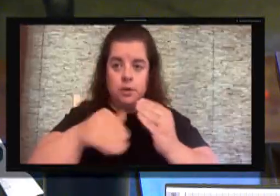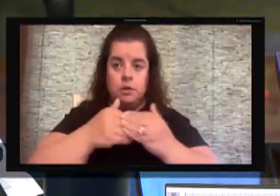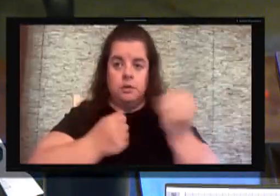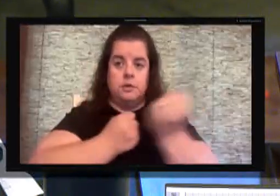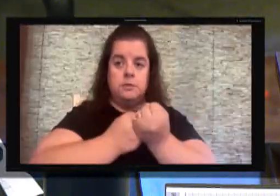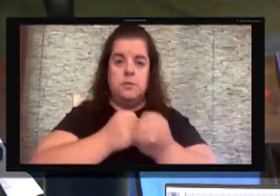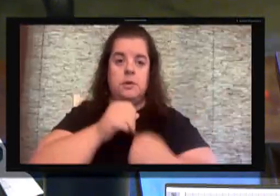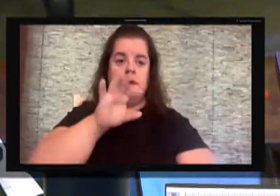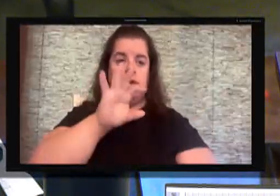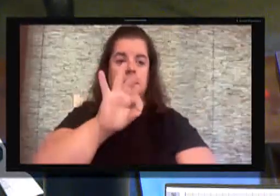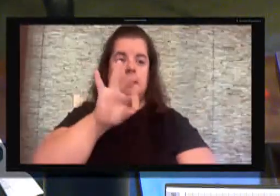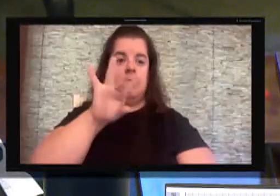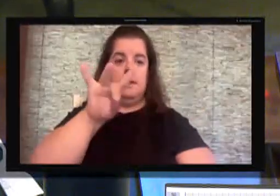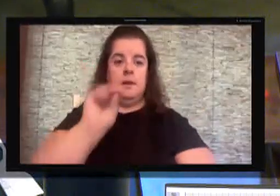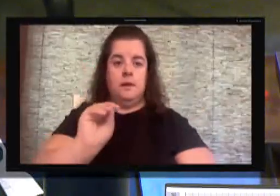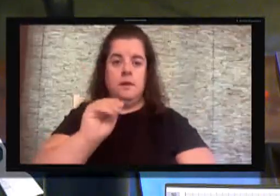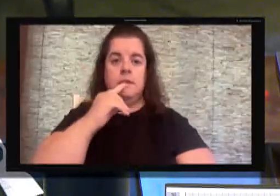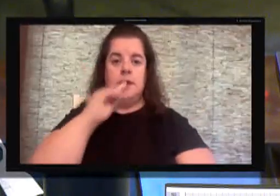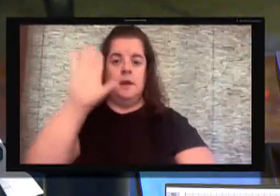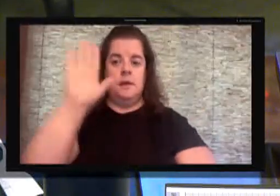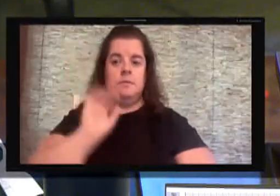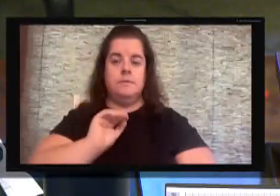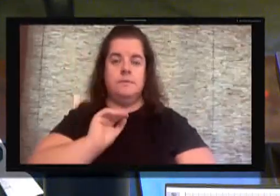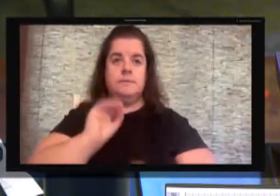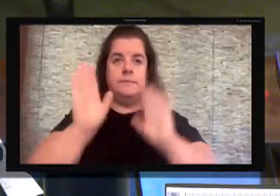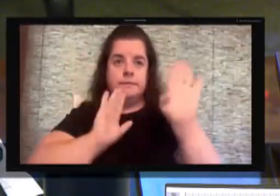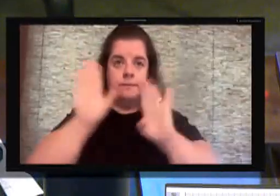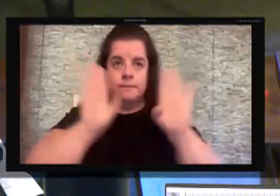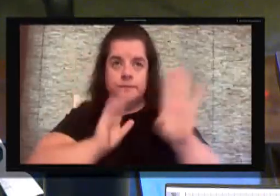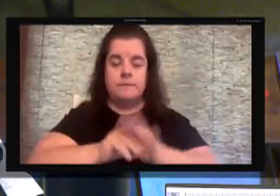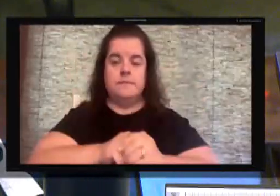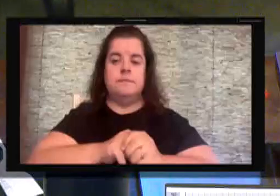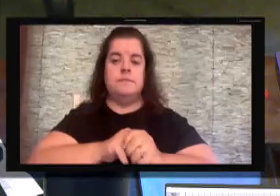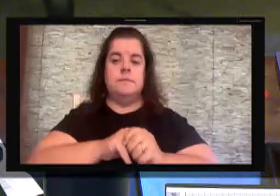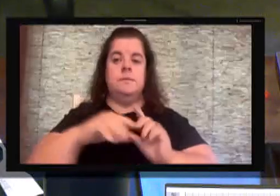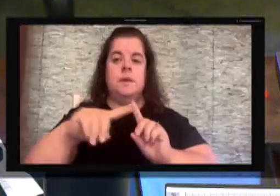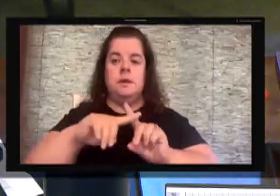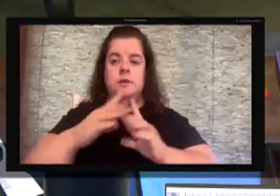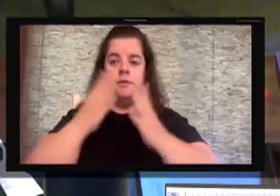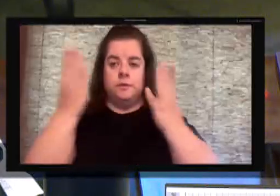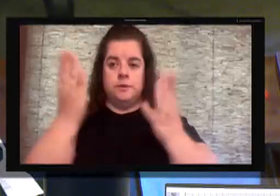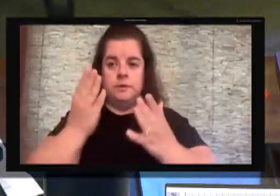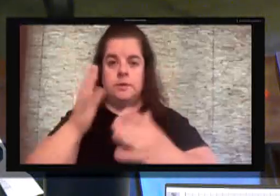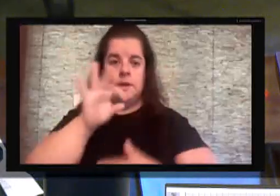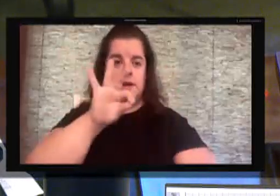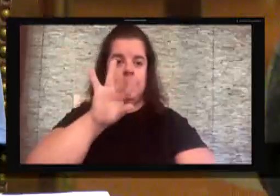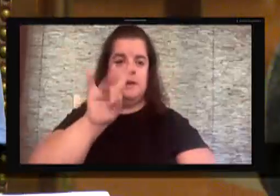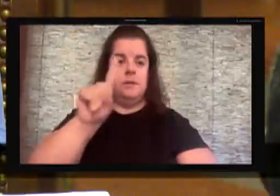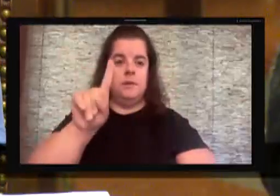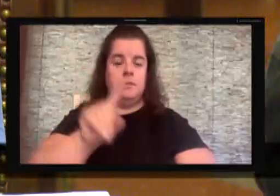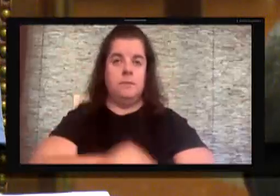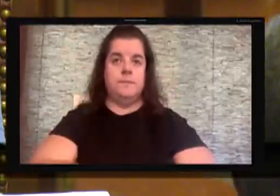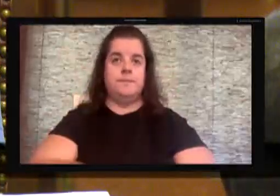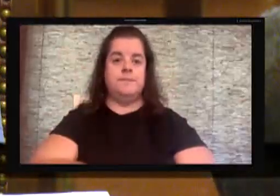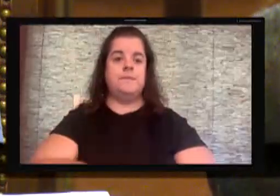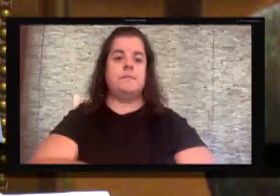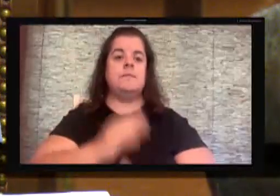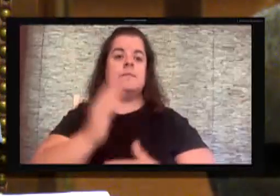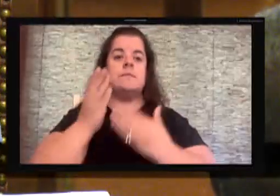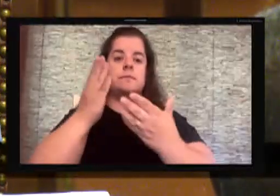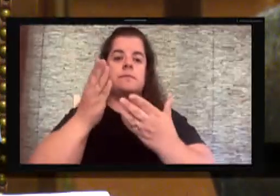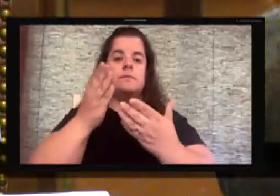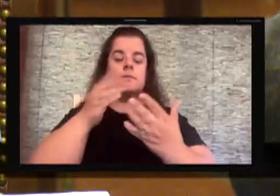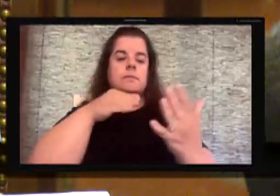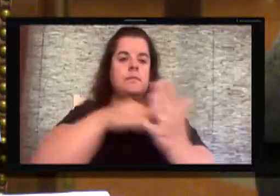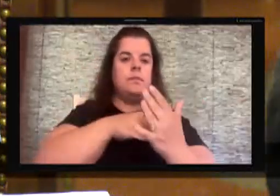Bill 980, please indicate by saying aye. Aye. Aye. Affirmative recommendation. Bill 981. Bill 981, resolution